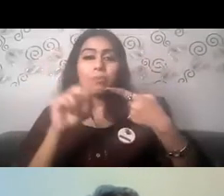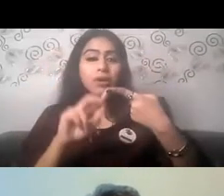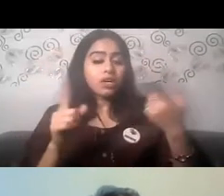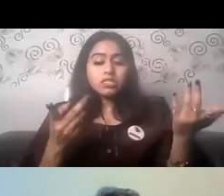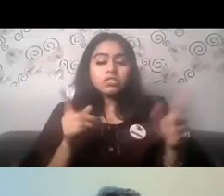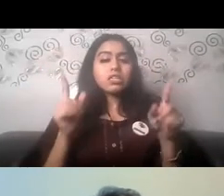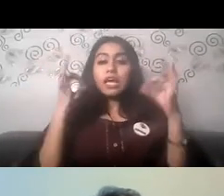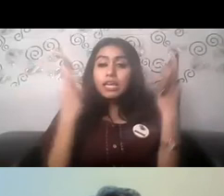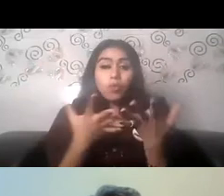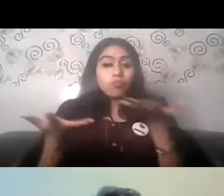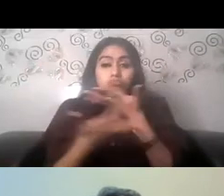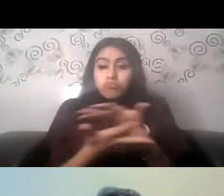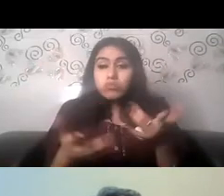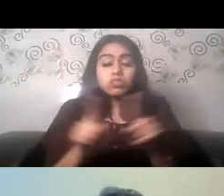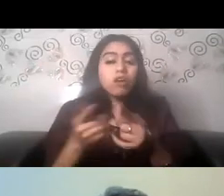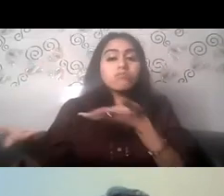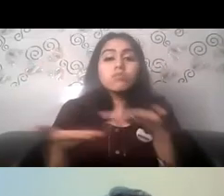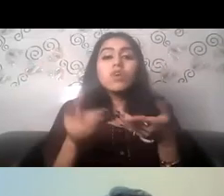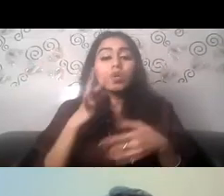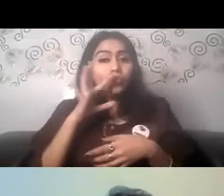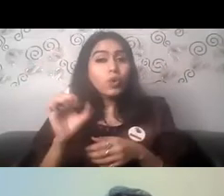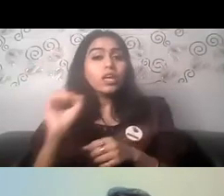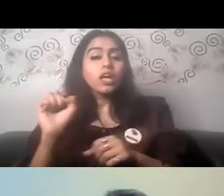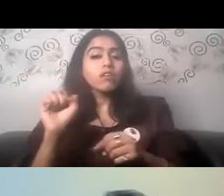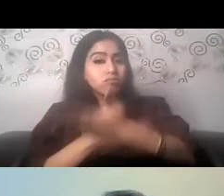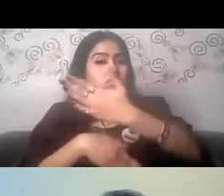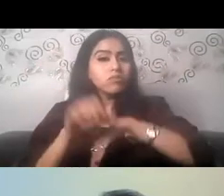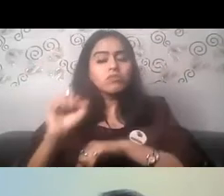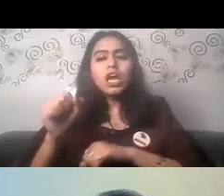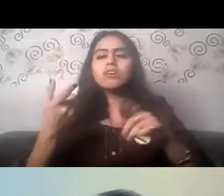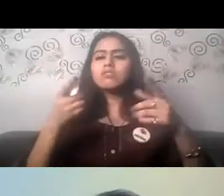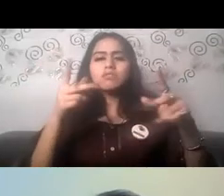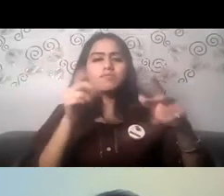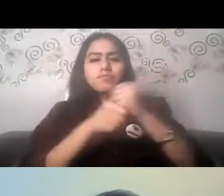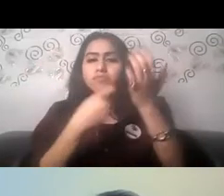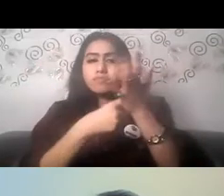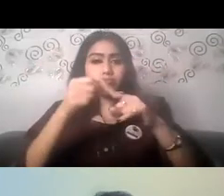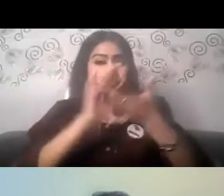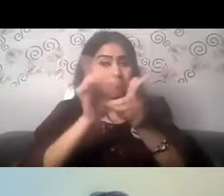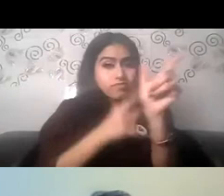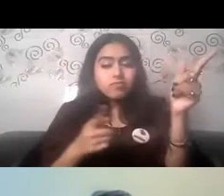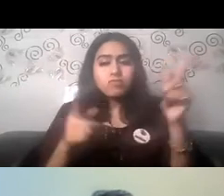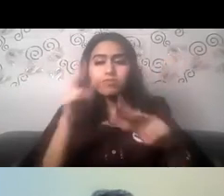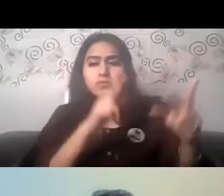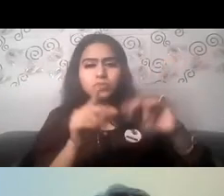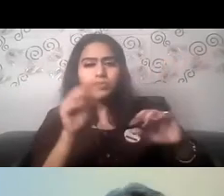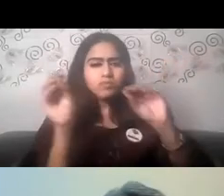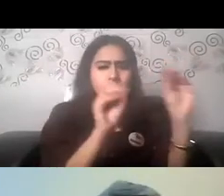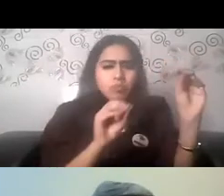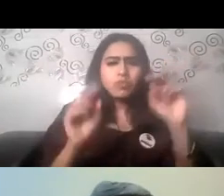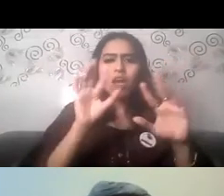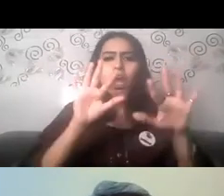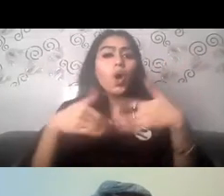service. Rarely do they have disability built into their demographics. Tracy was talking earlier about how disability is